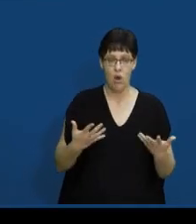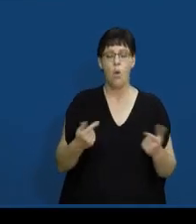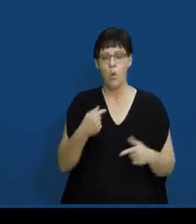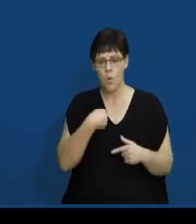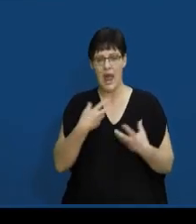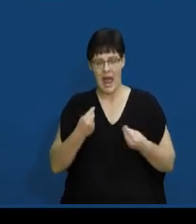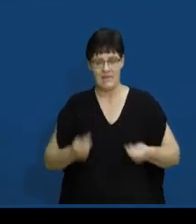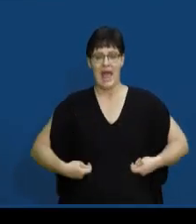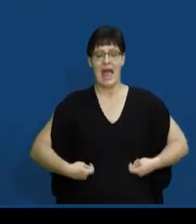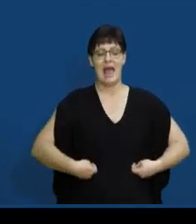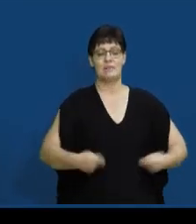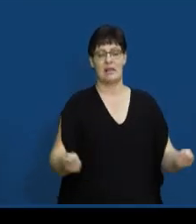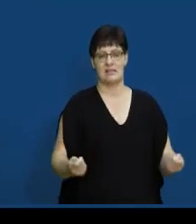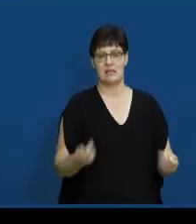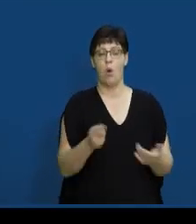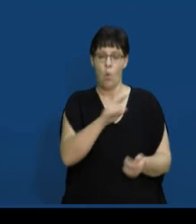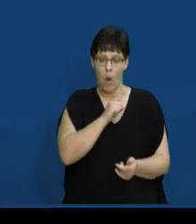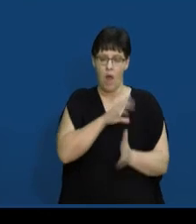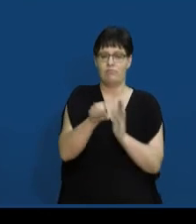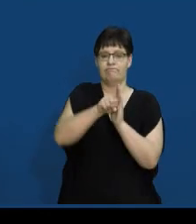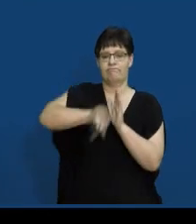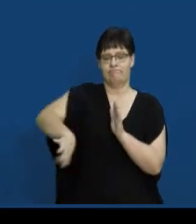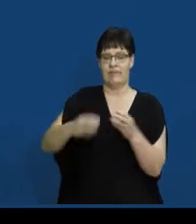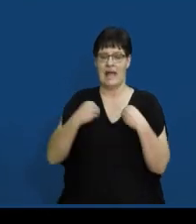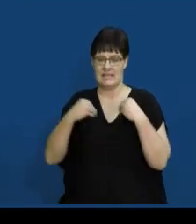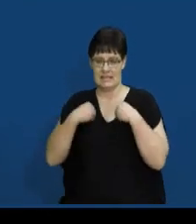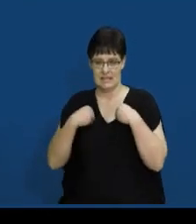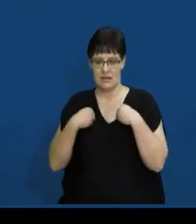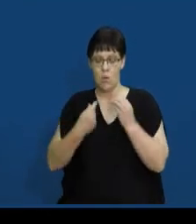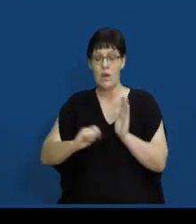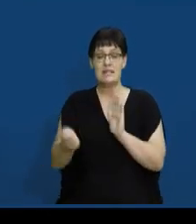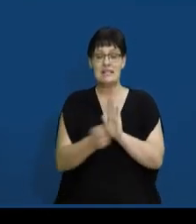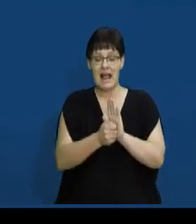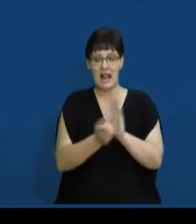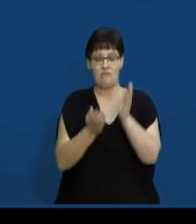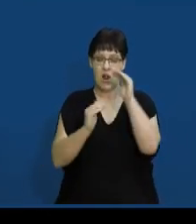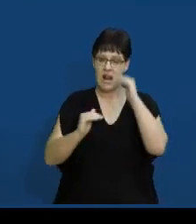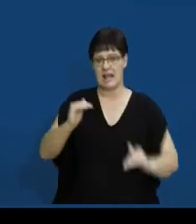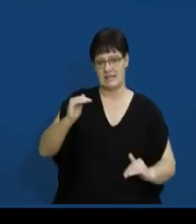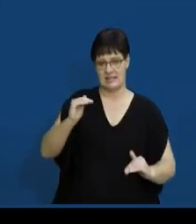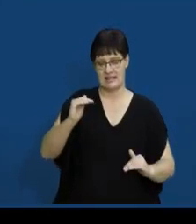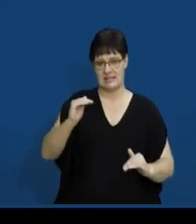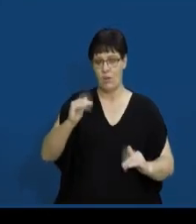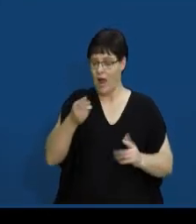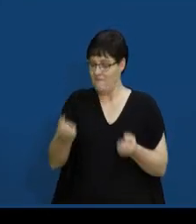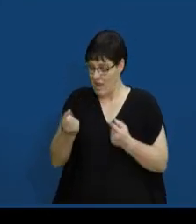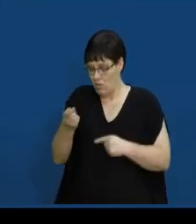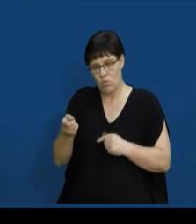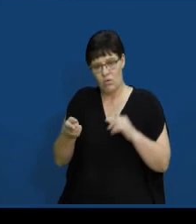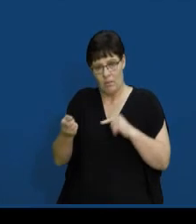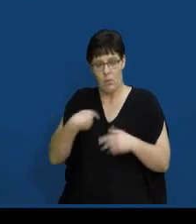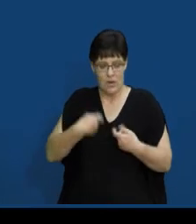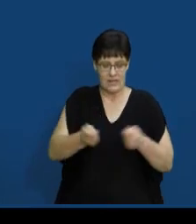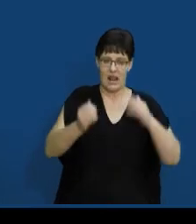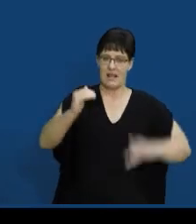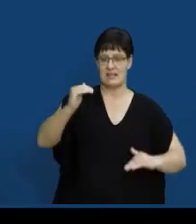an expense in the disposal of the asset. We sold it for less than its carrying value. Carrying